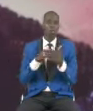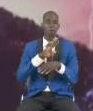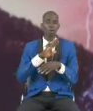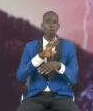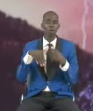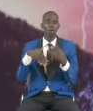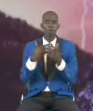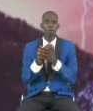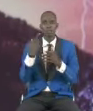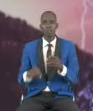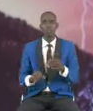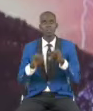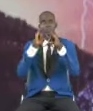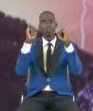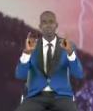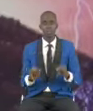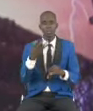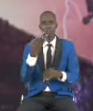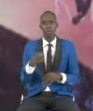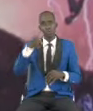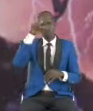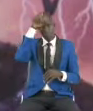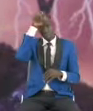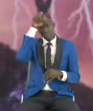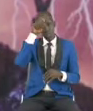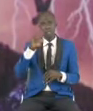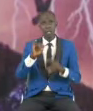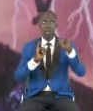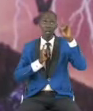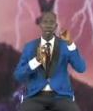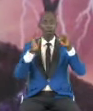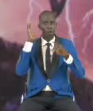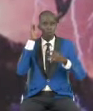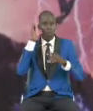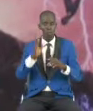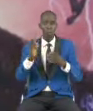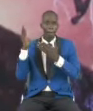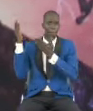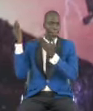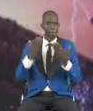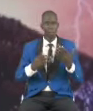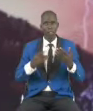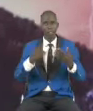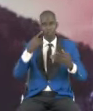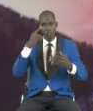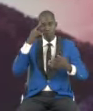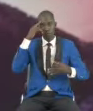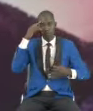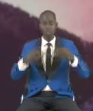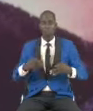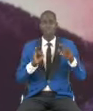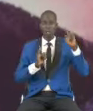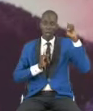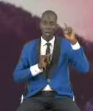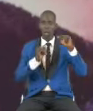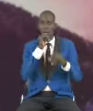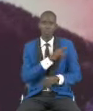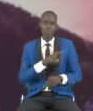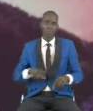of Egypt. I will execute judgment. I am the Lord. Look at verse